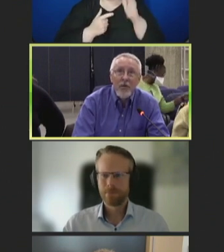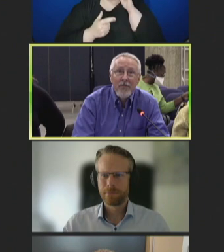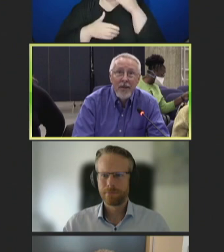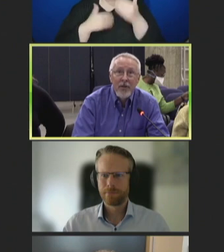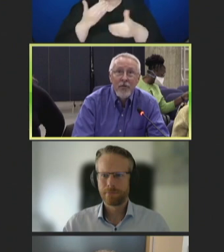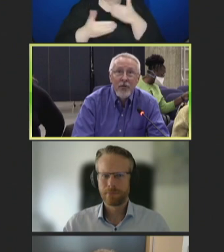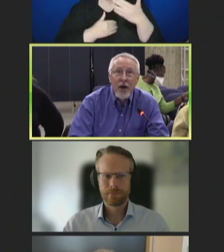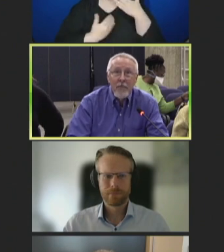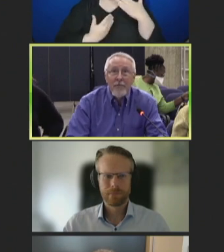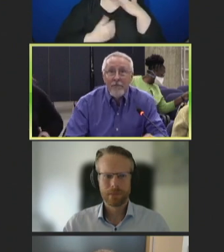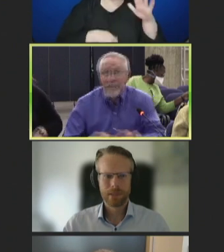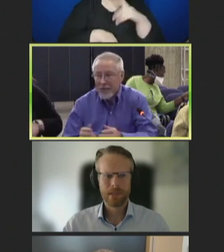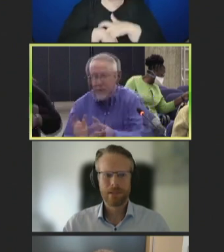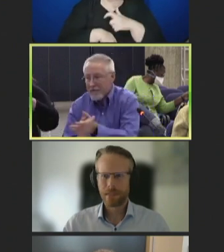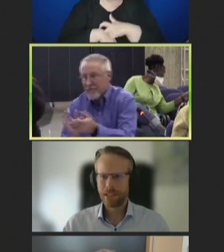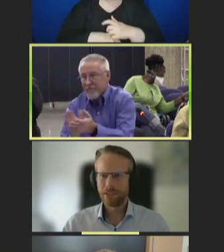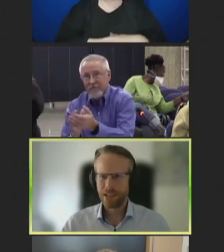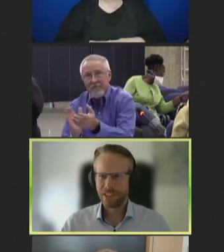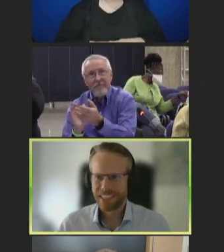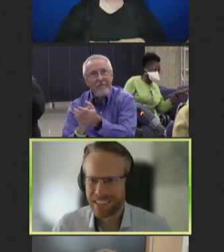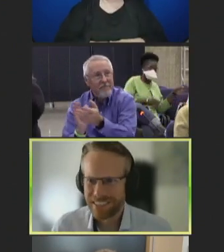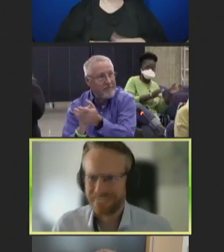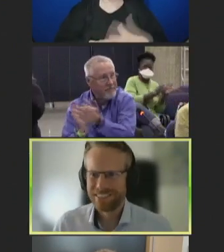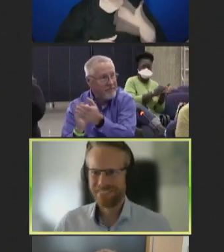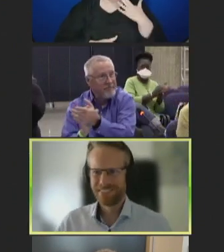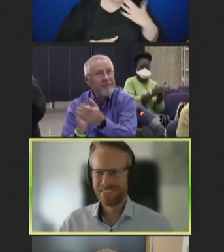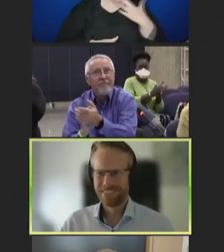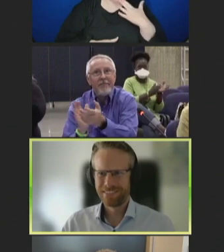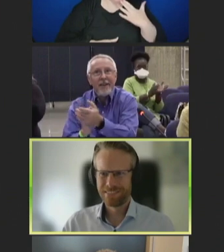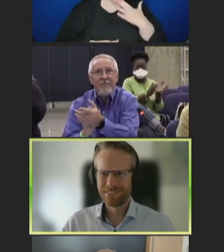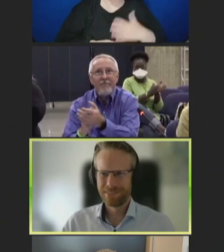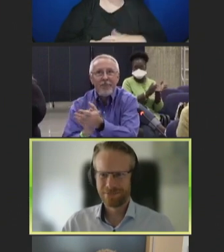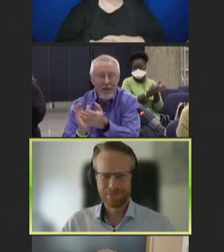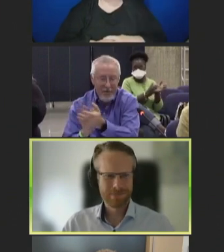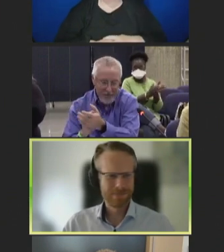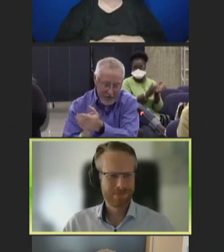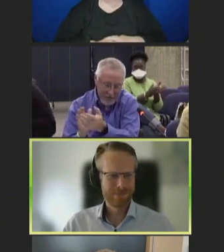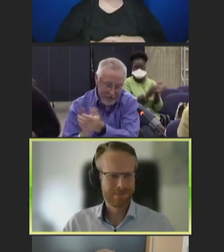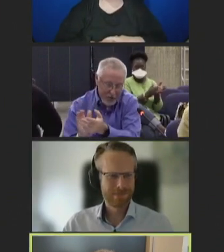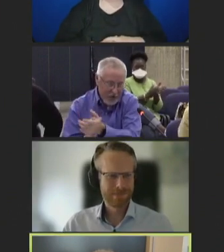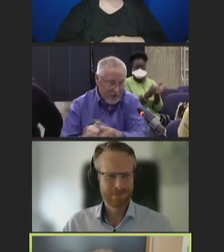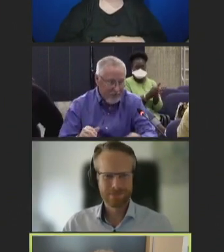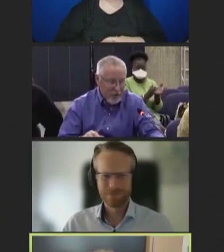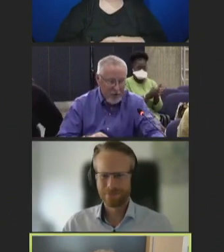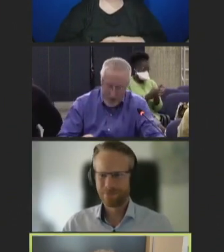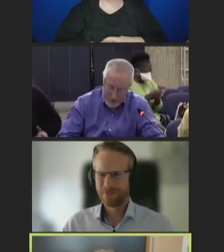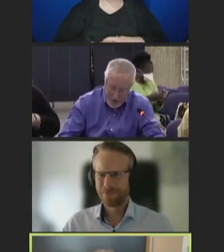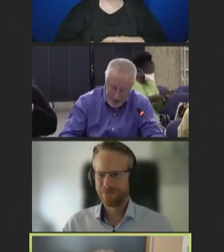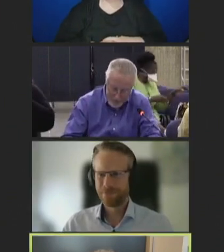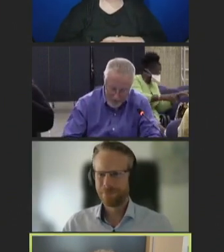forward. Thank you for your time. Thank you for having us. Thank you very much. Thank you.